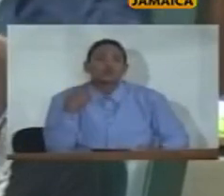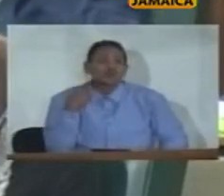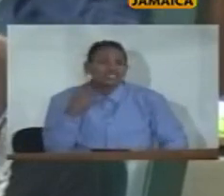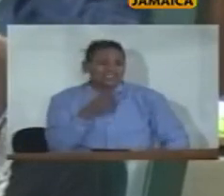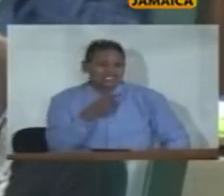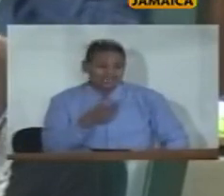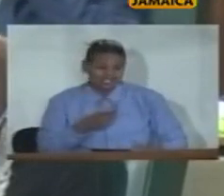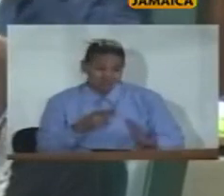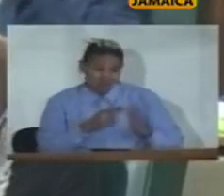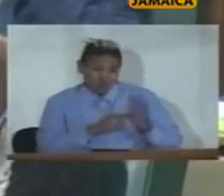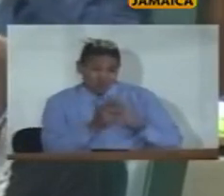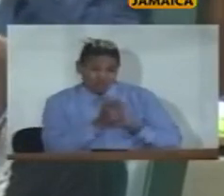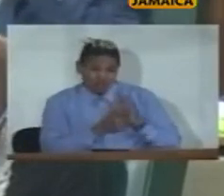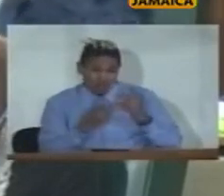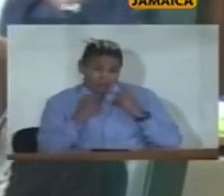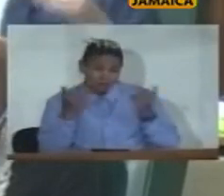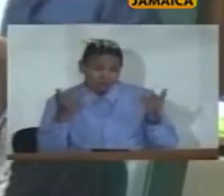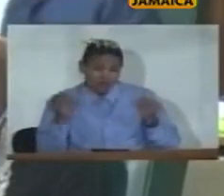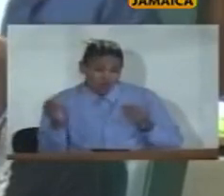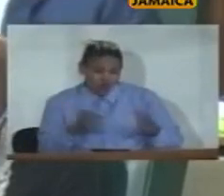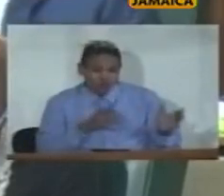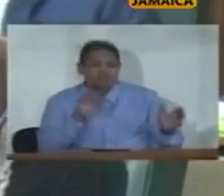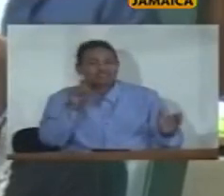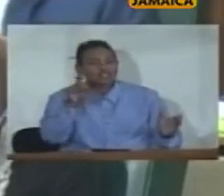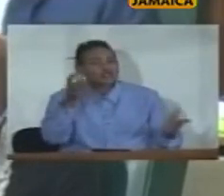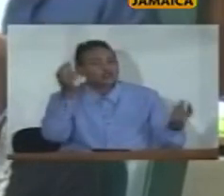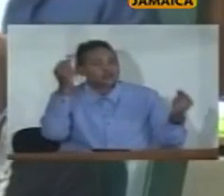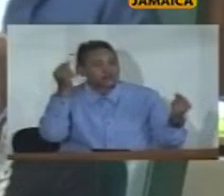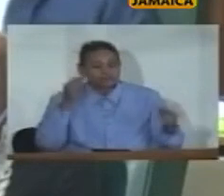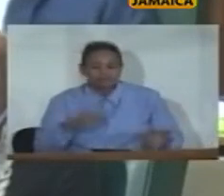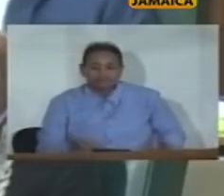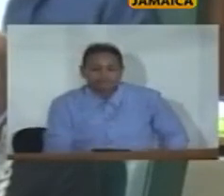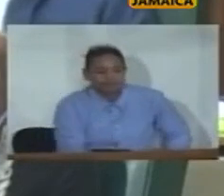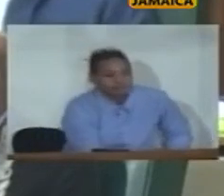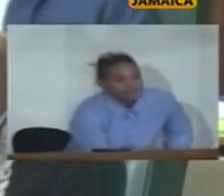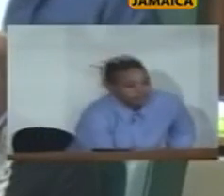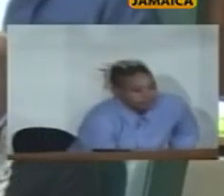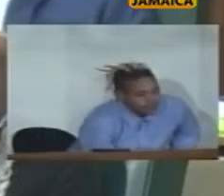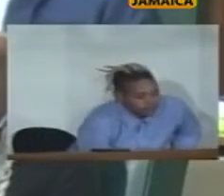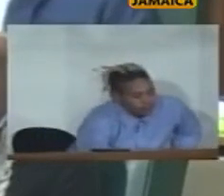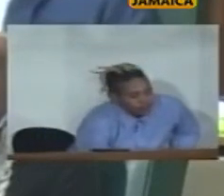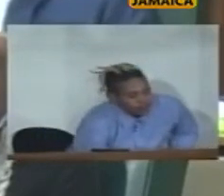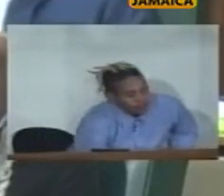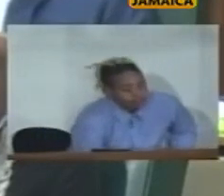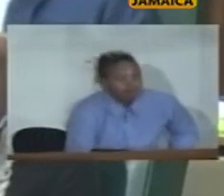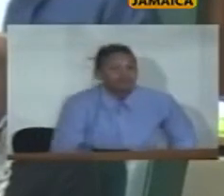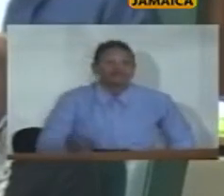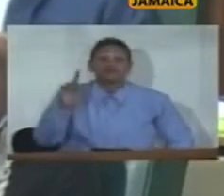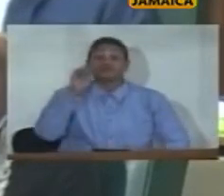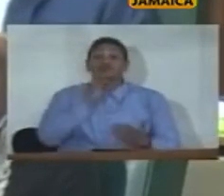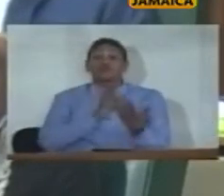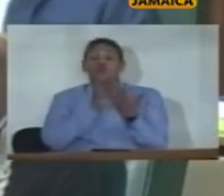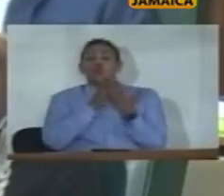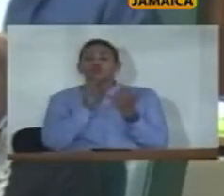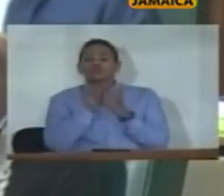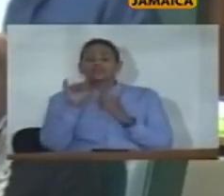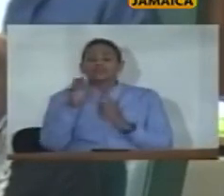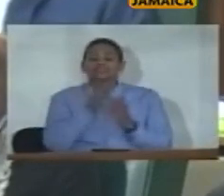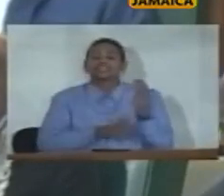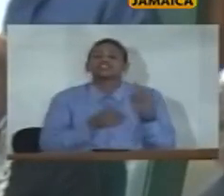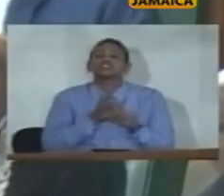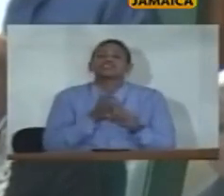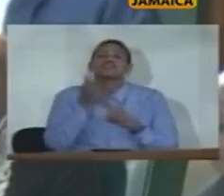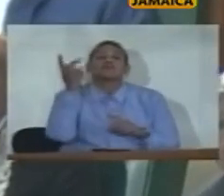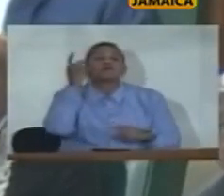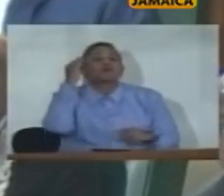public order, it is necessary so to do. And whereas in accordance with that section, the Prime Minister